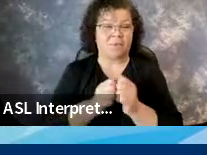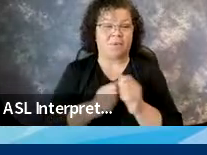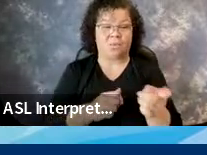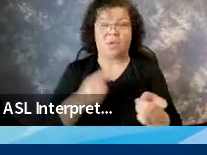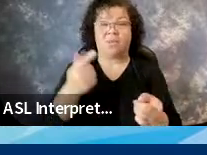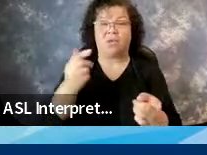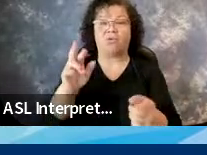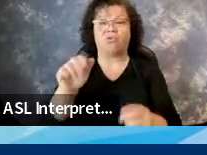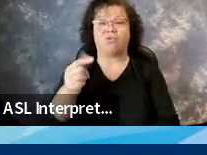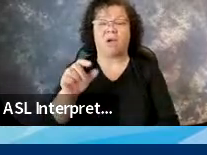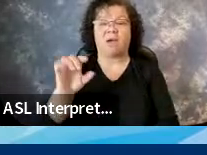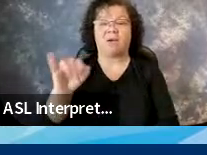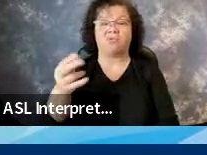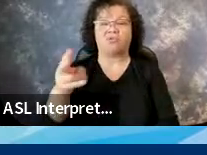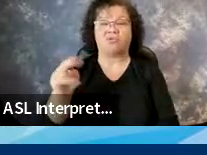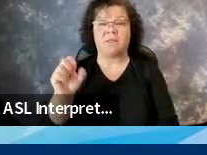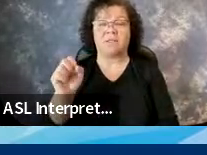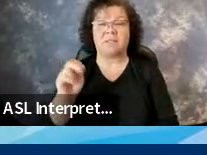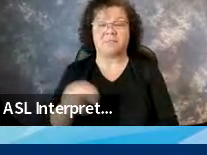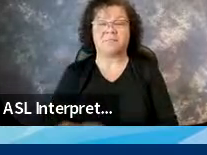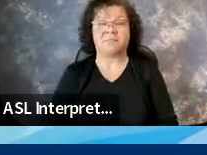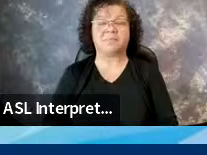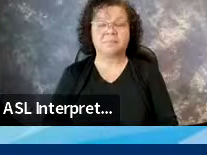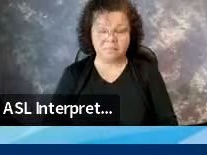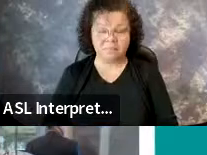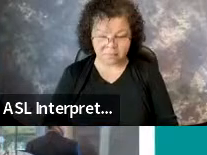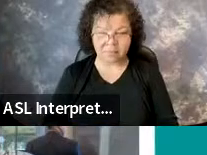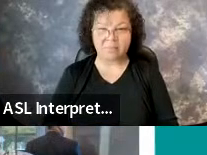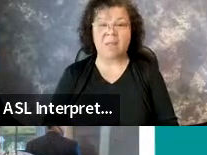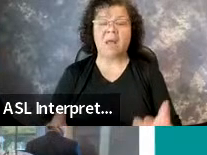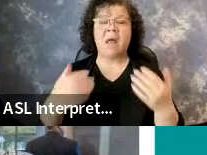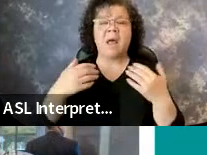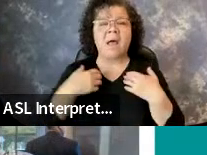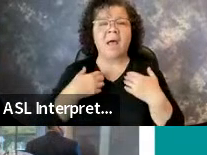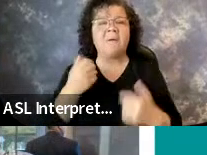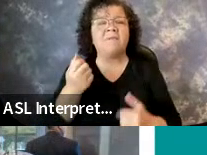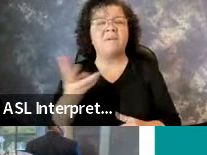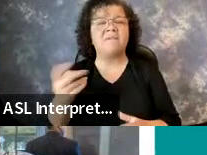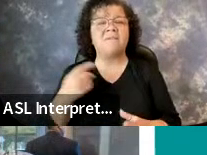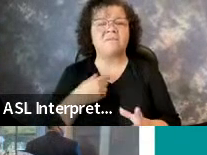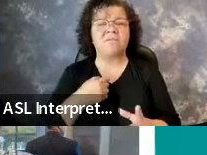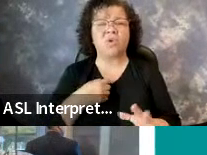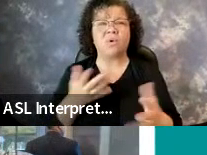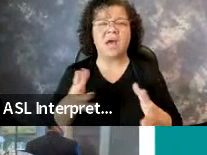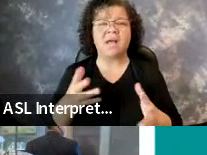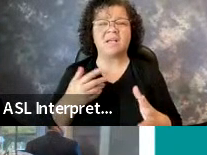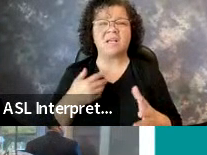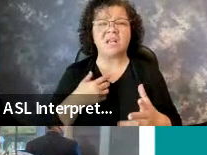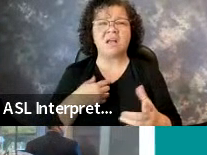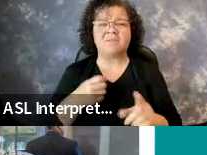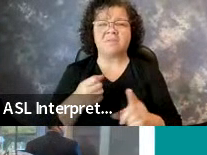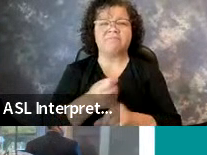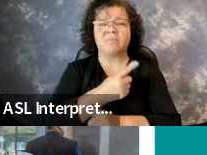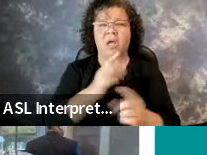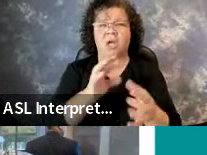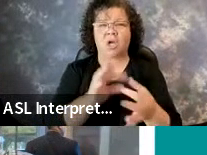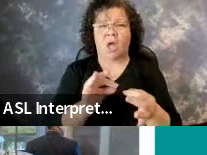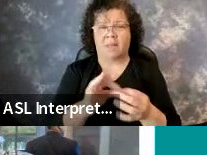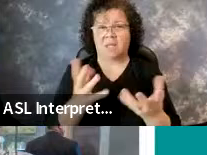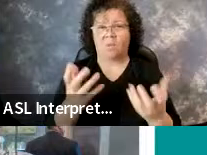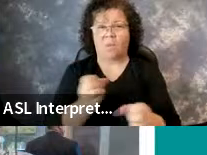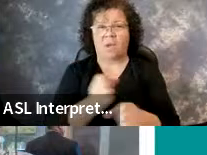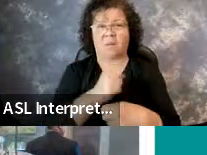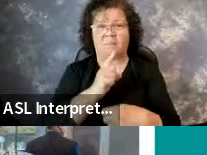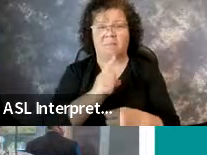everybody. So I have a couple of off-the-cuff comments that I'd like to make to this group. First off, I